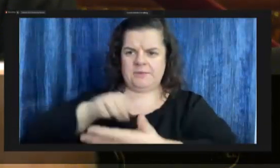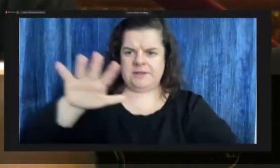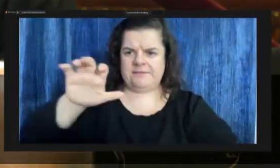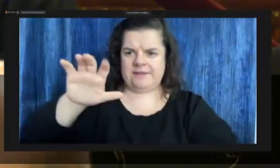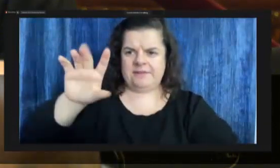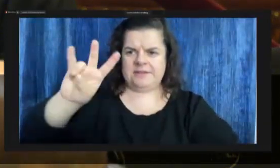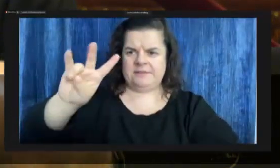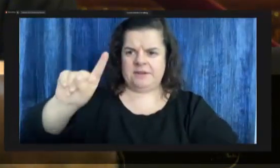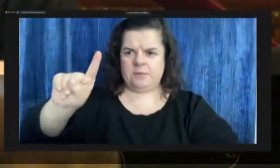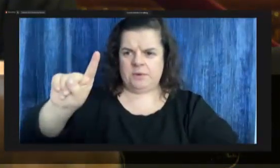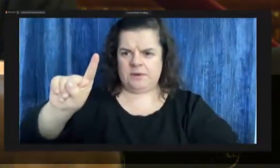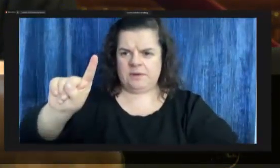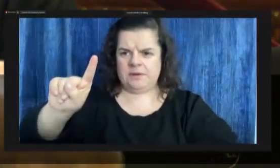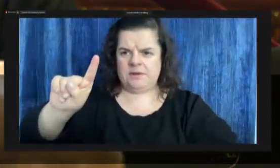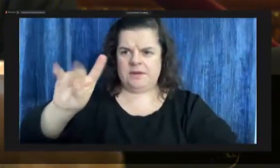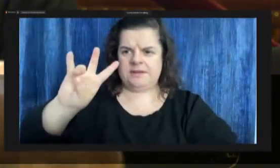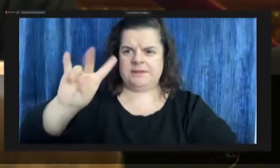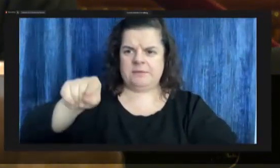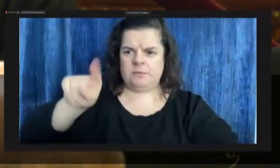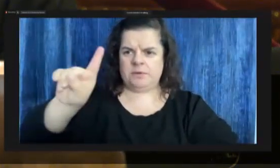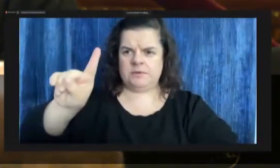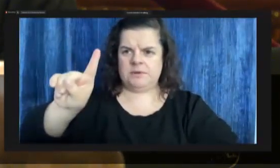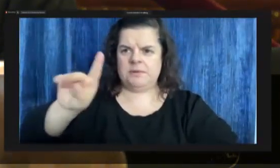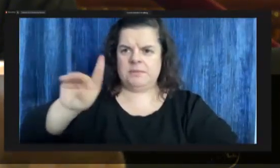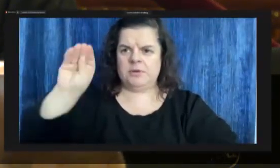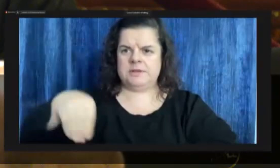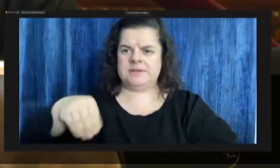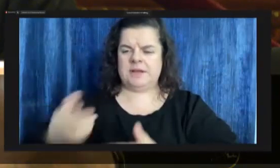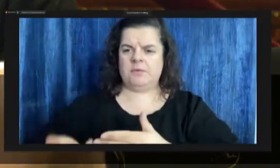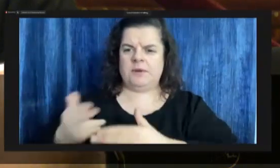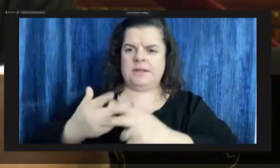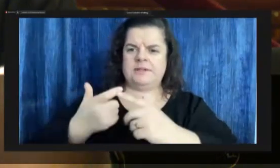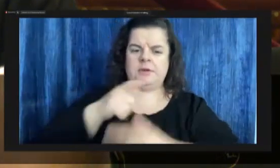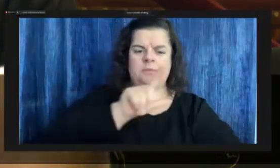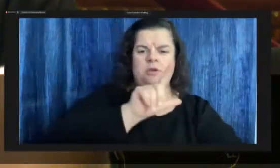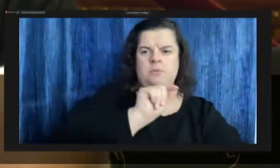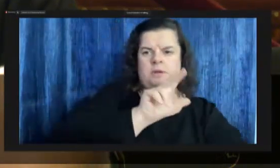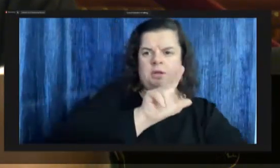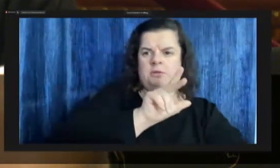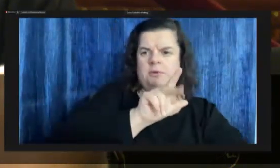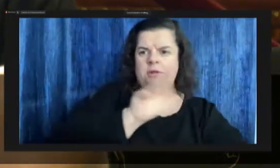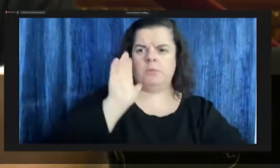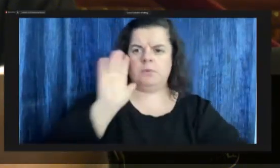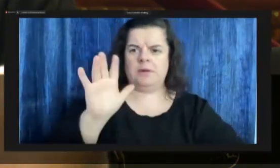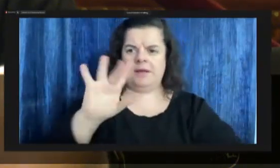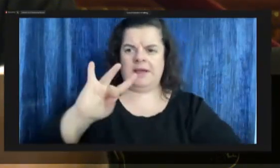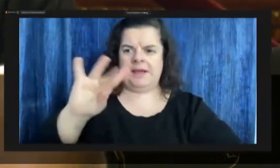$83,571. Okay. A 7.1% raise from 2023 would be